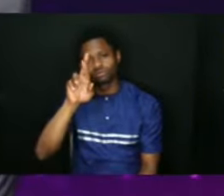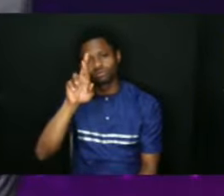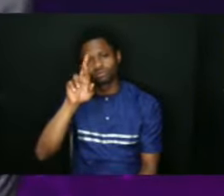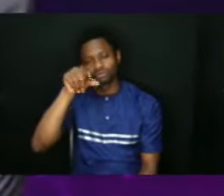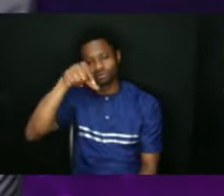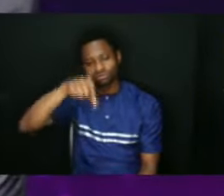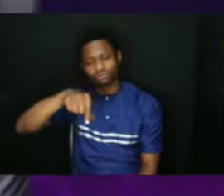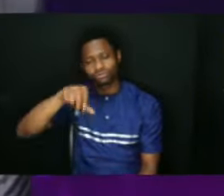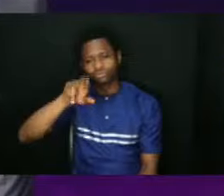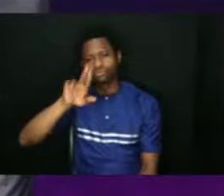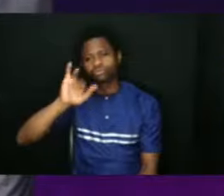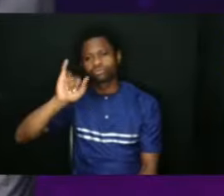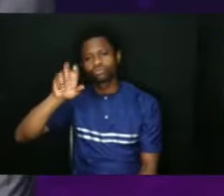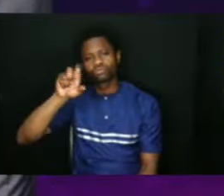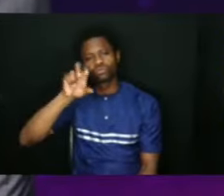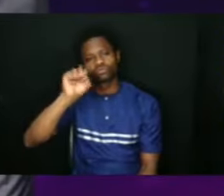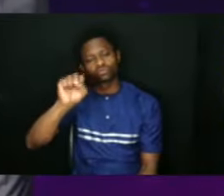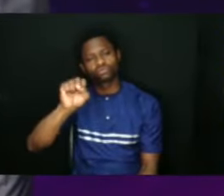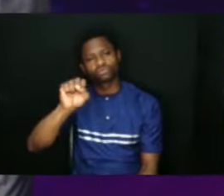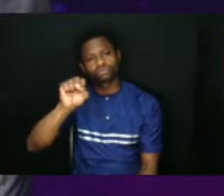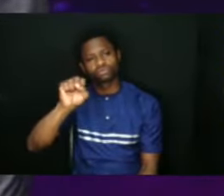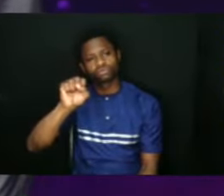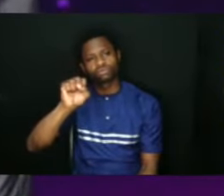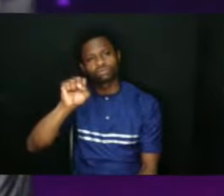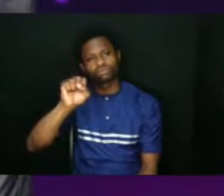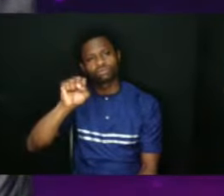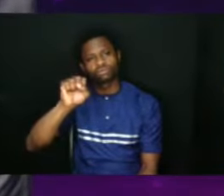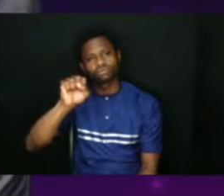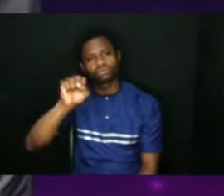Turquoise means to glisten.